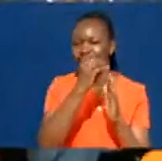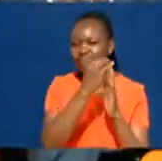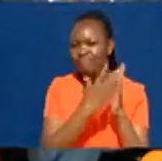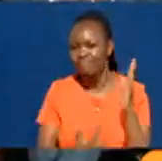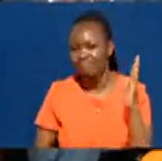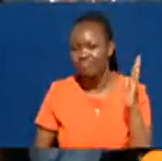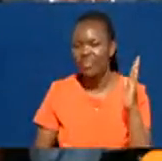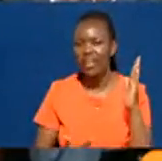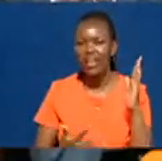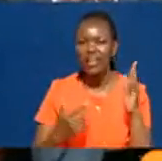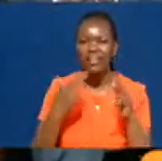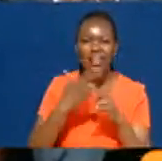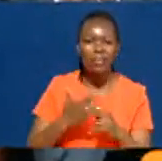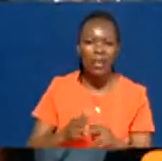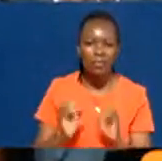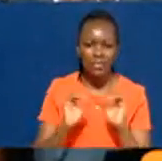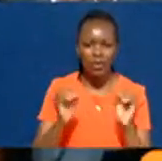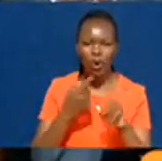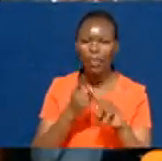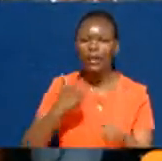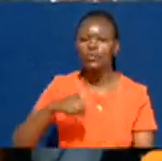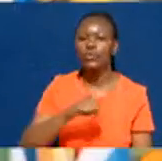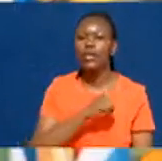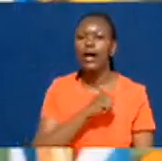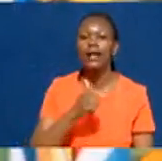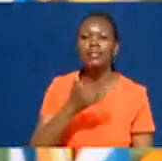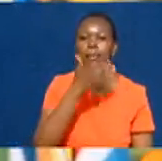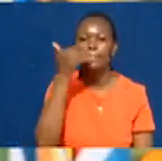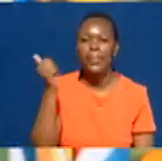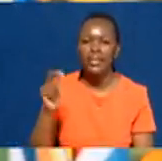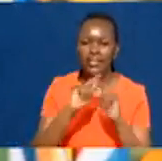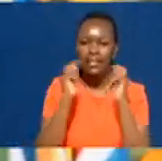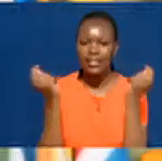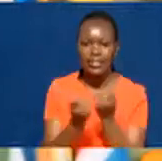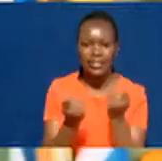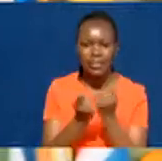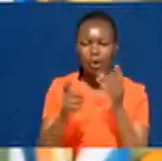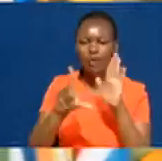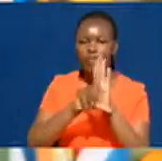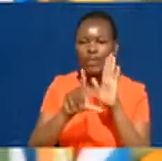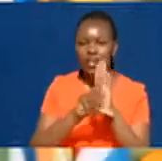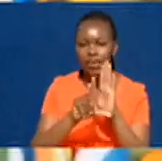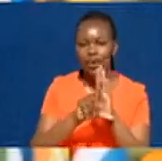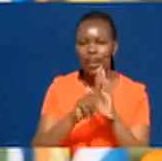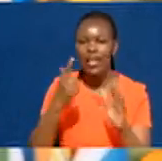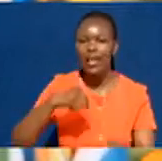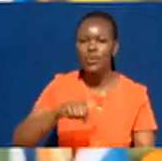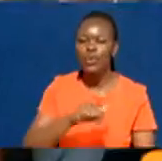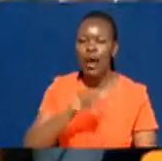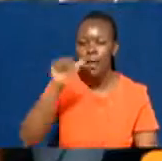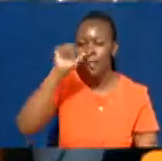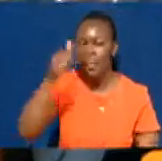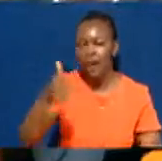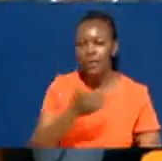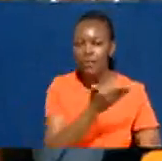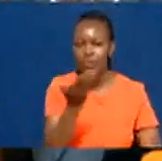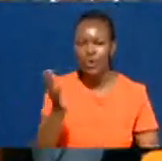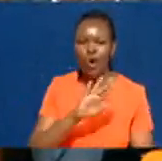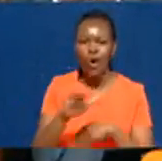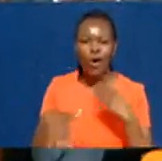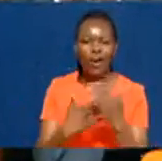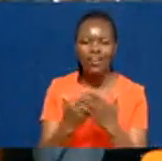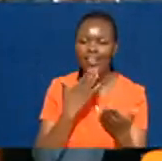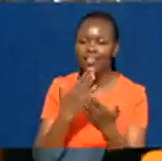We had the best legal team anybody could assemble. And we are very proud of you, ladies and gentlemen. Thank you very